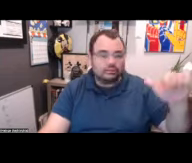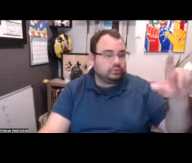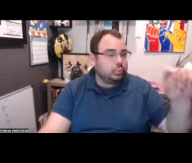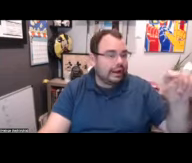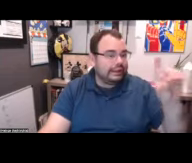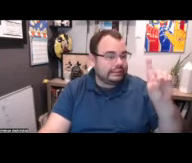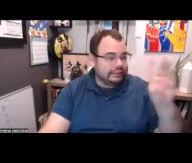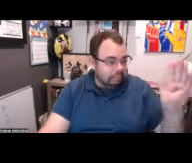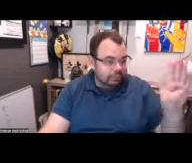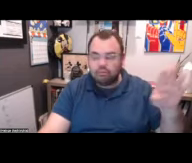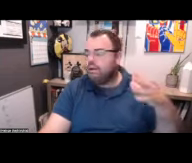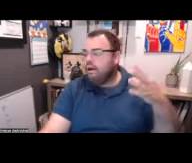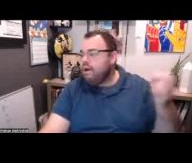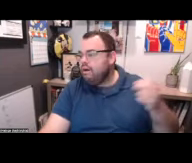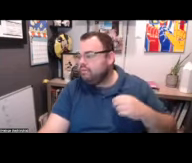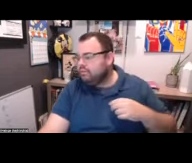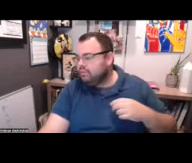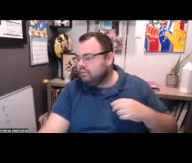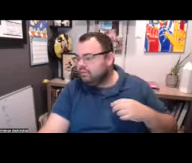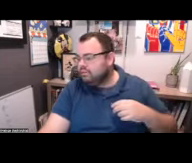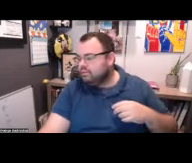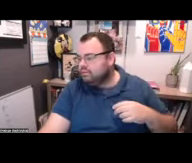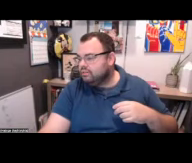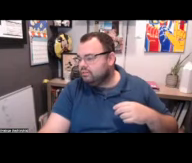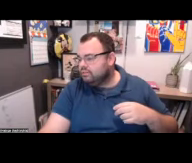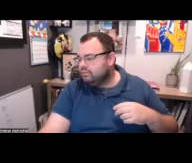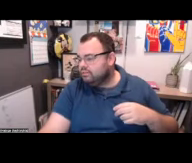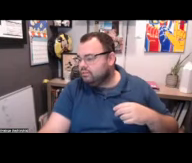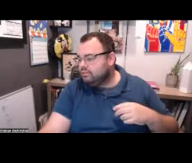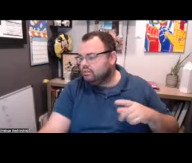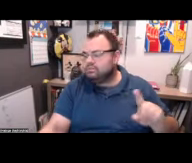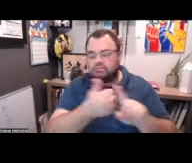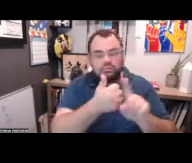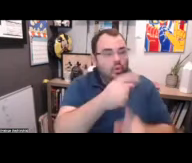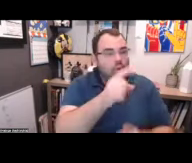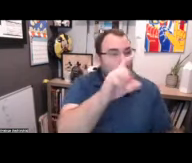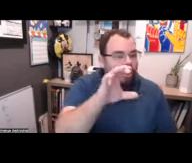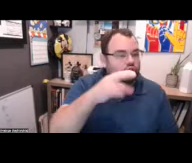Right in this line here, 20 decibels in general.